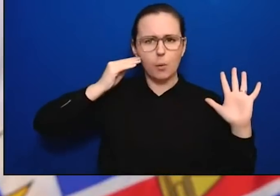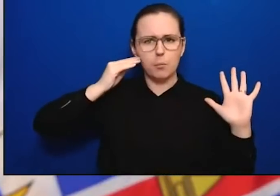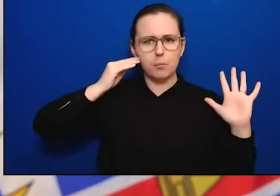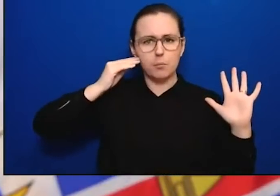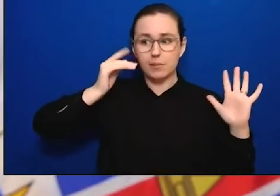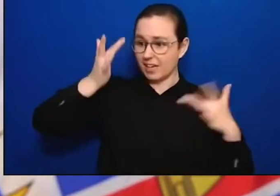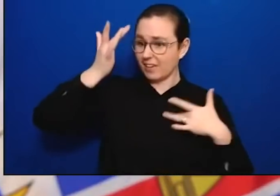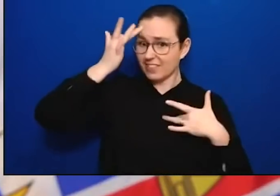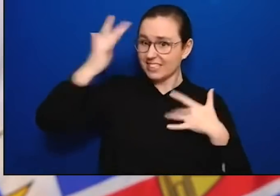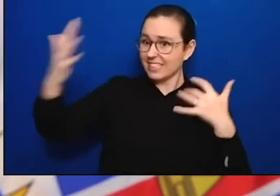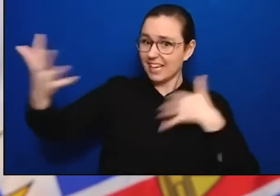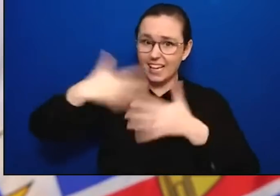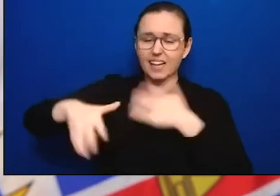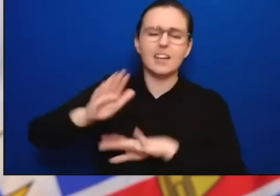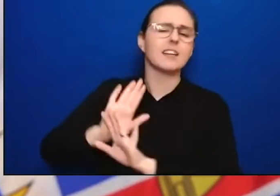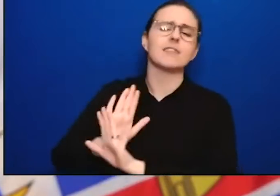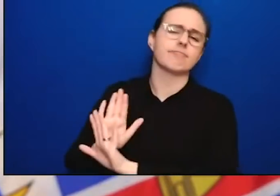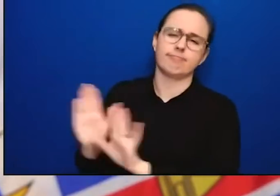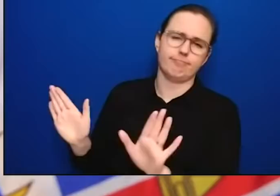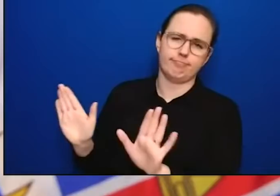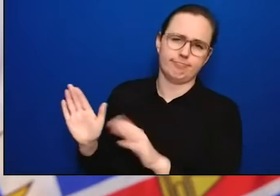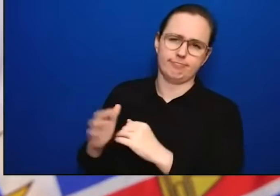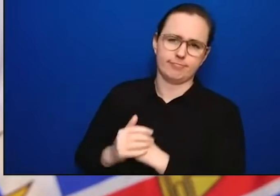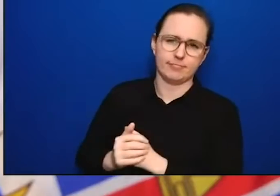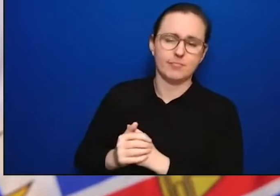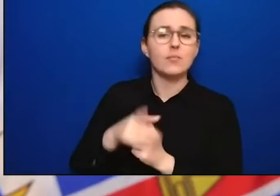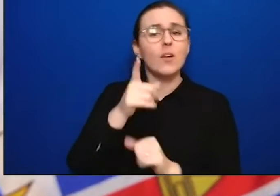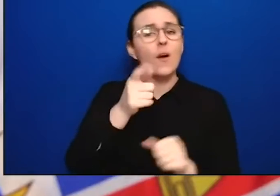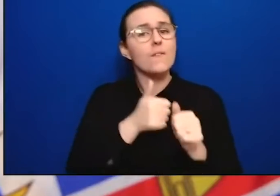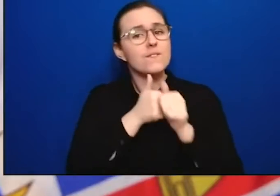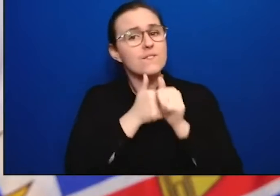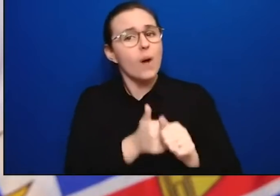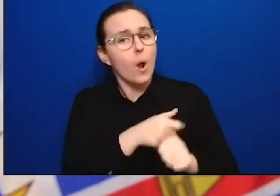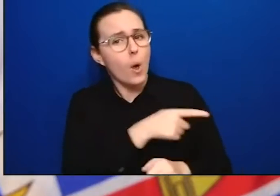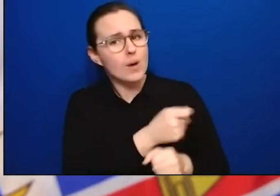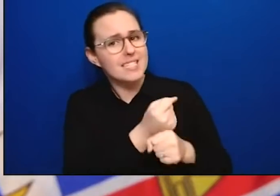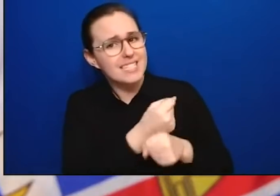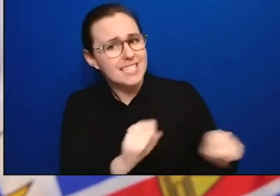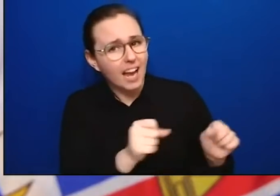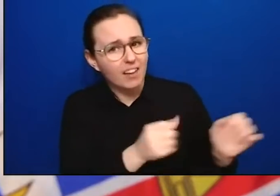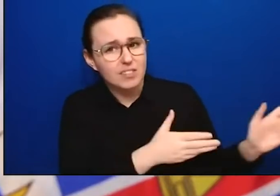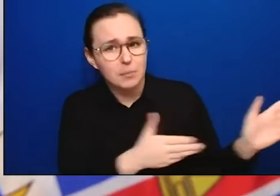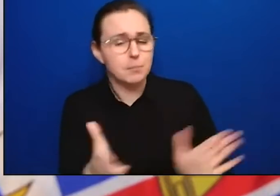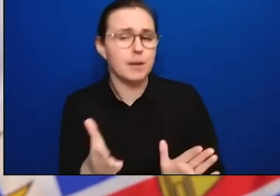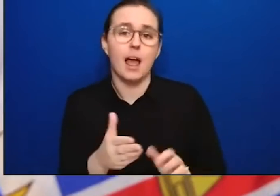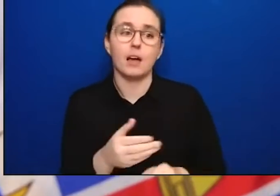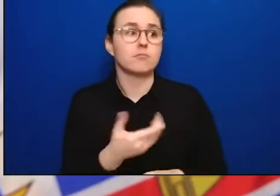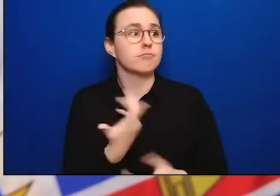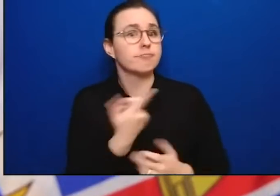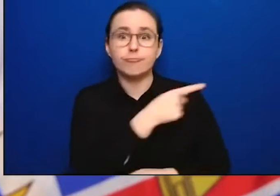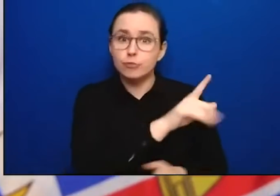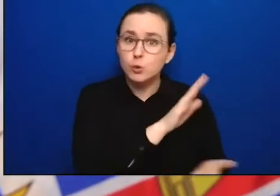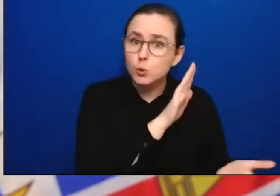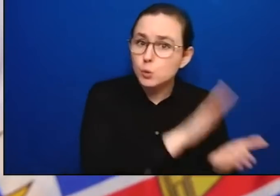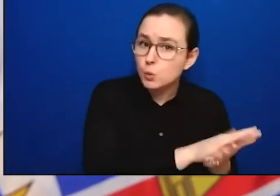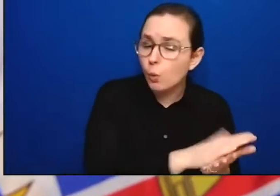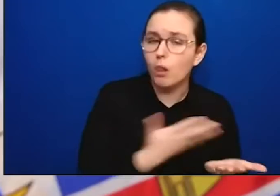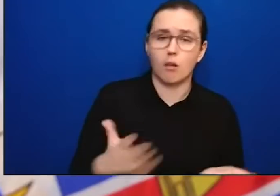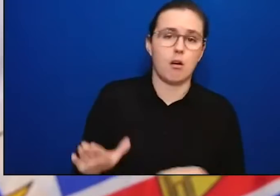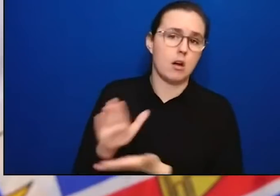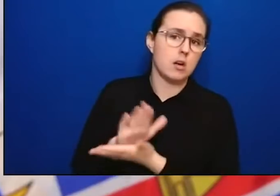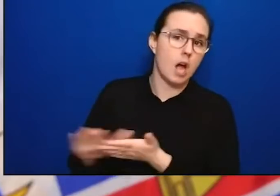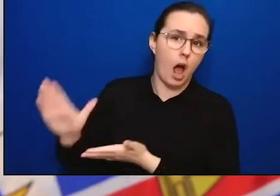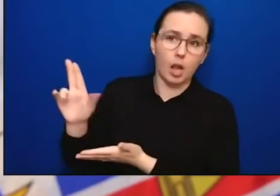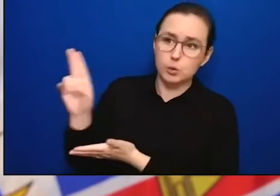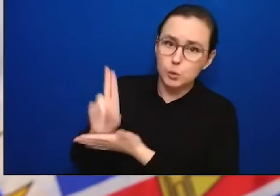those important things like our COVID safety plans that we have in our workplaces, like the plans we have in our schools, like the measures